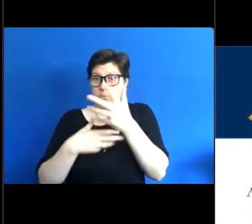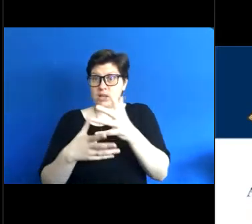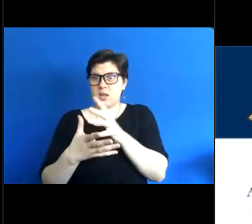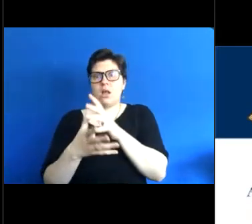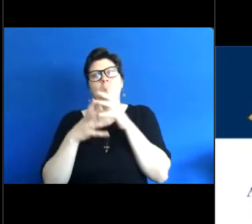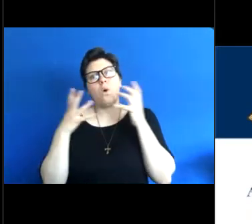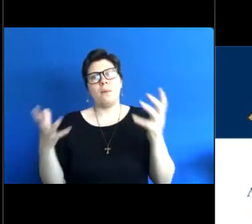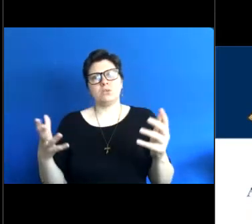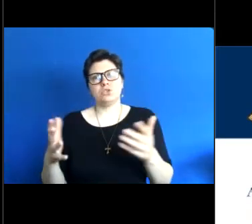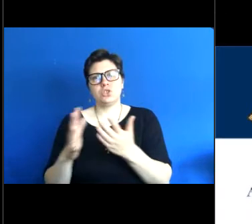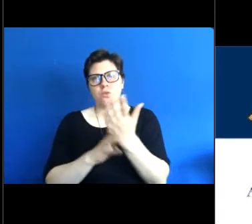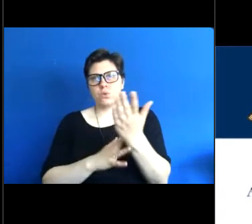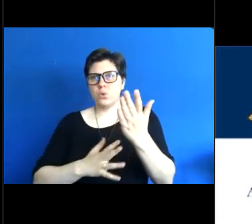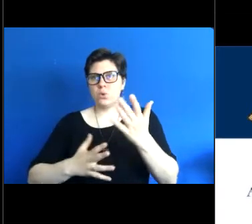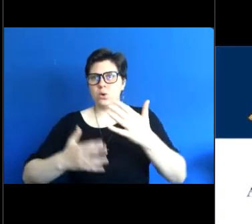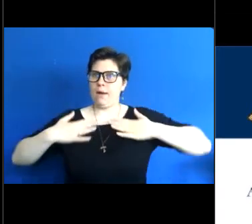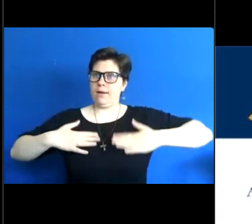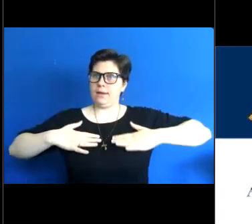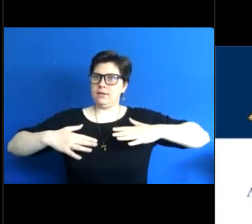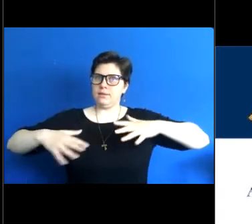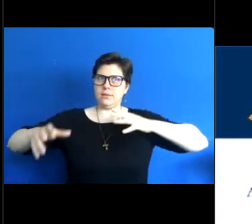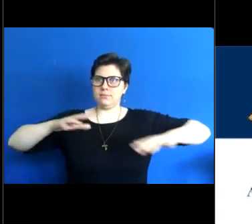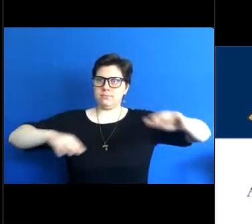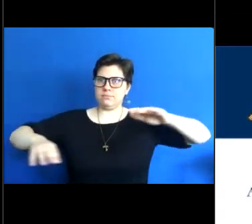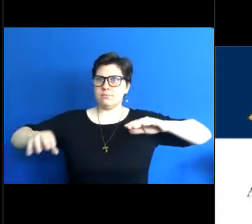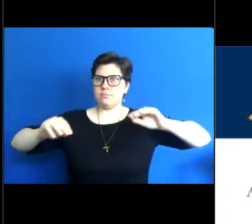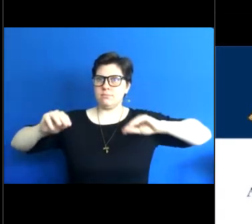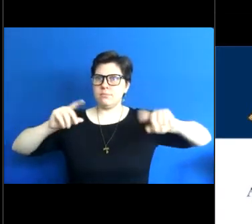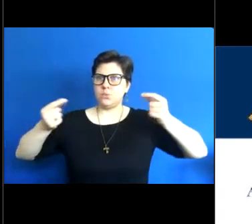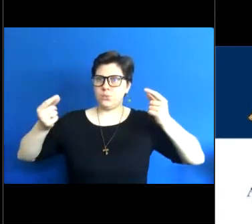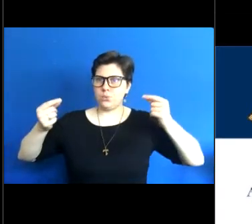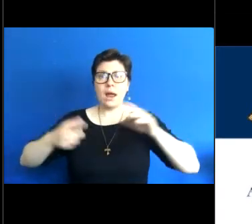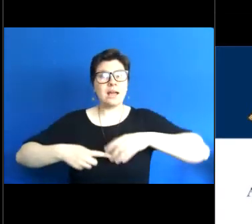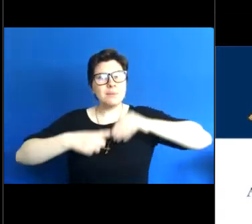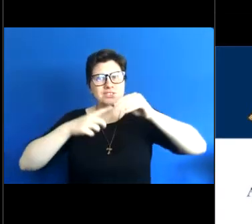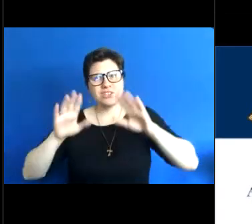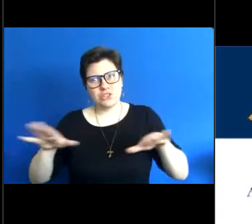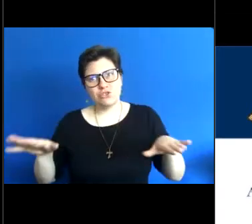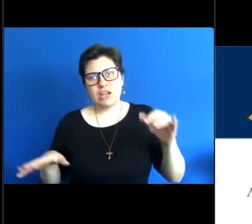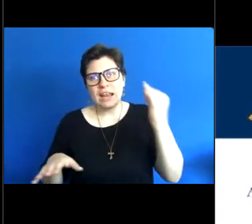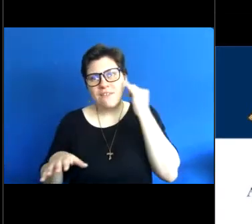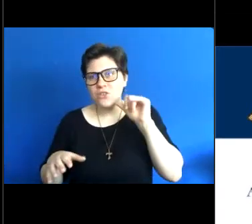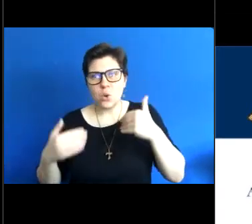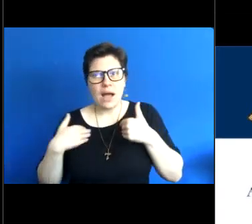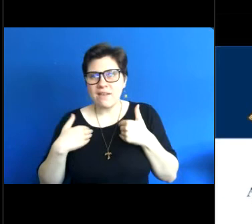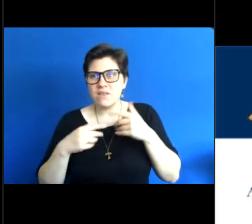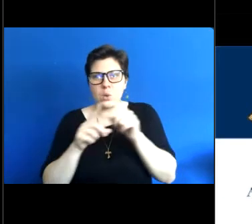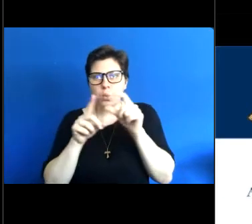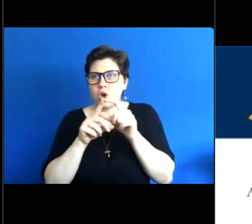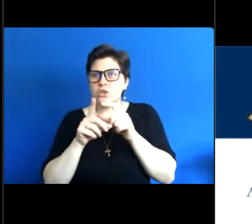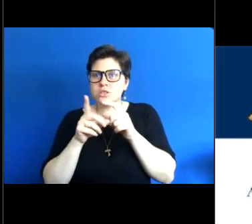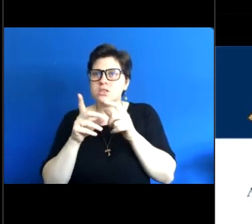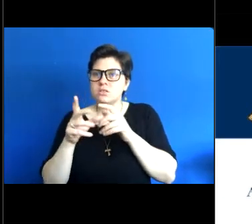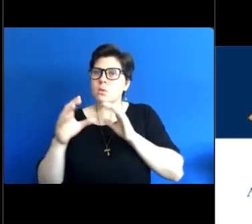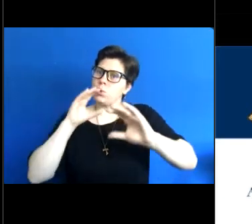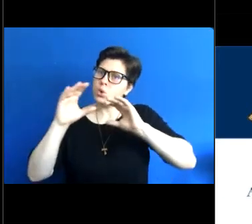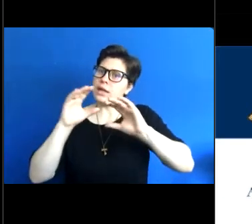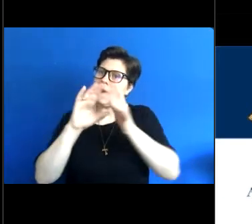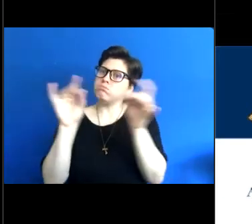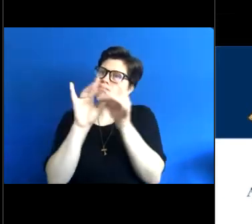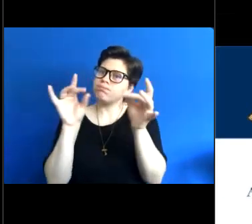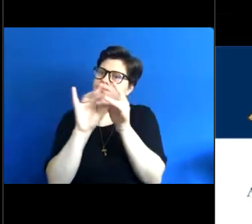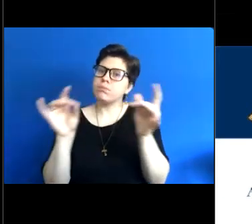lot through those ways, and including especially children who might not be able to use words to communicate. We really have to be observant with that,